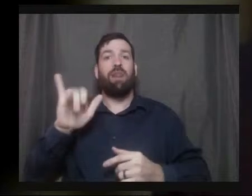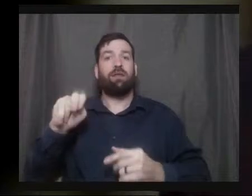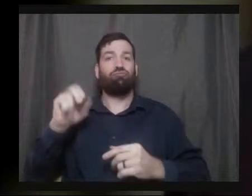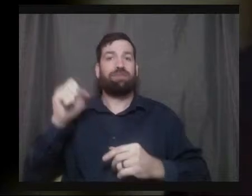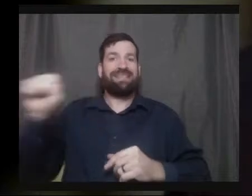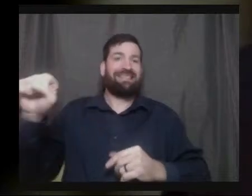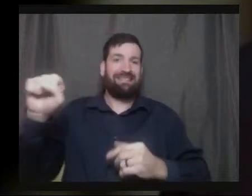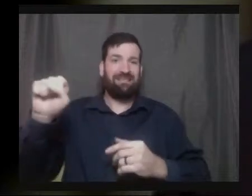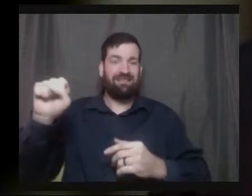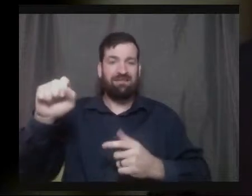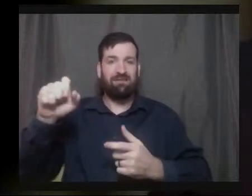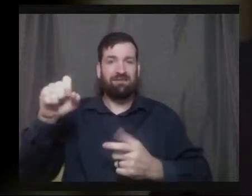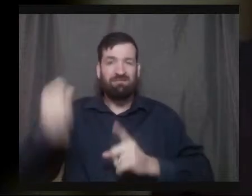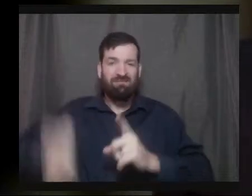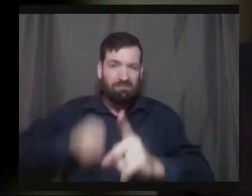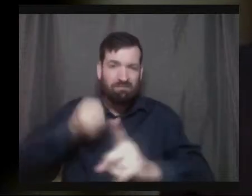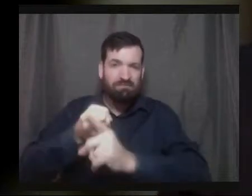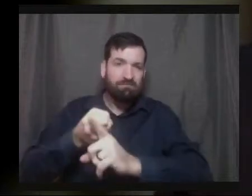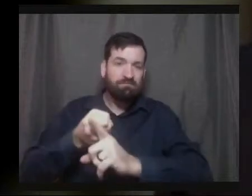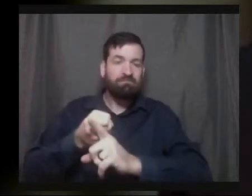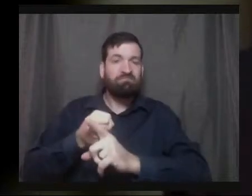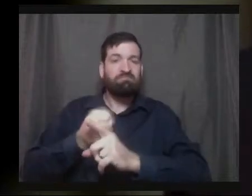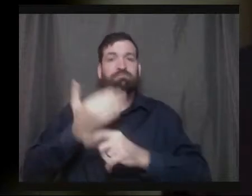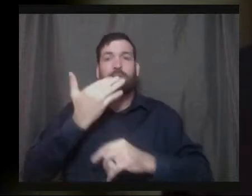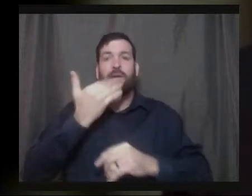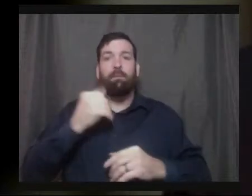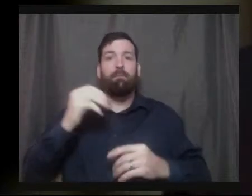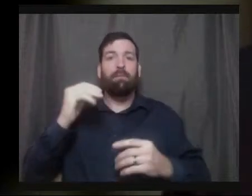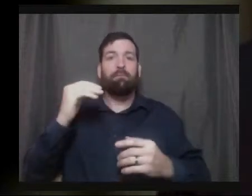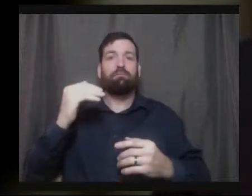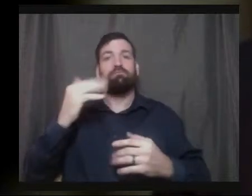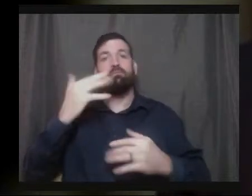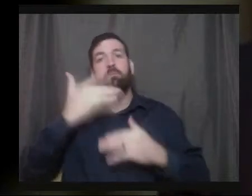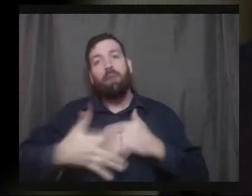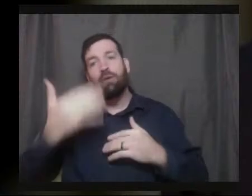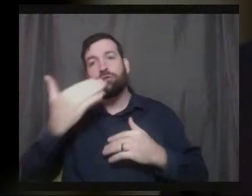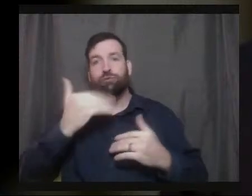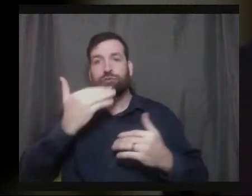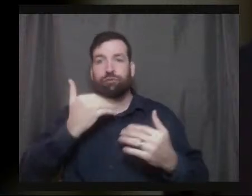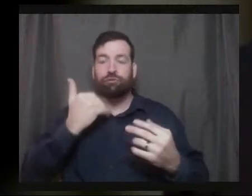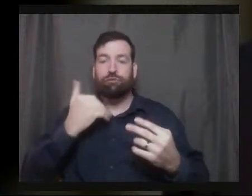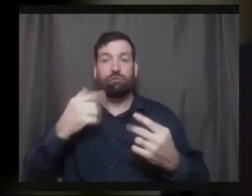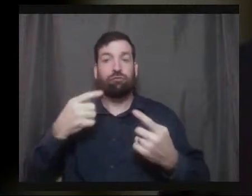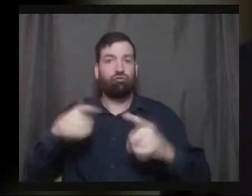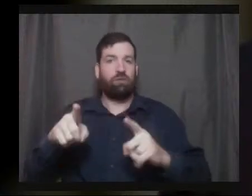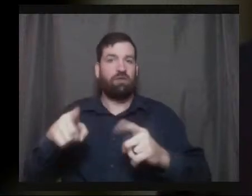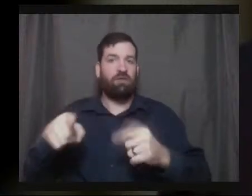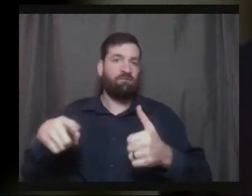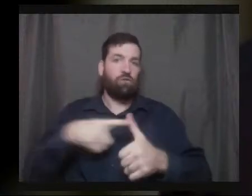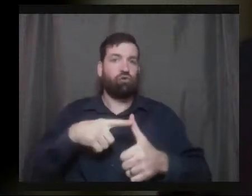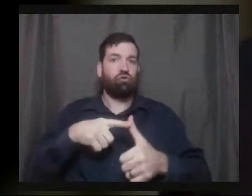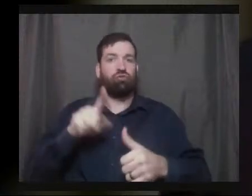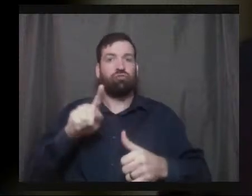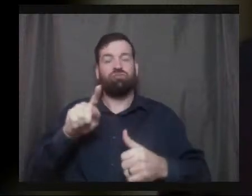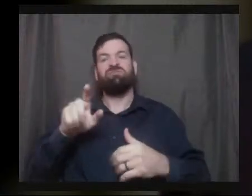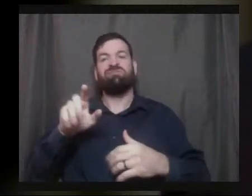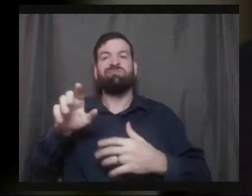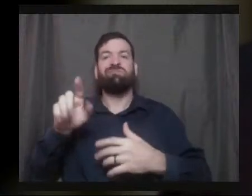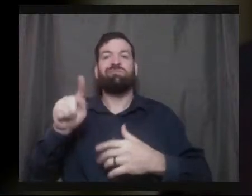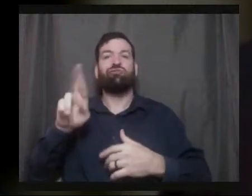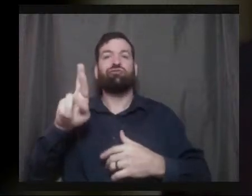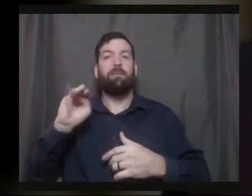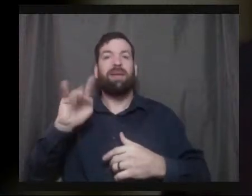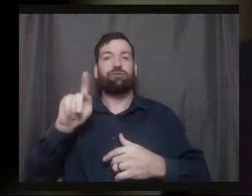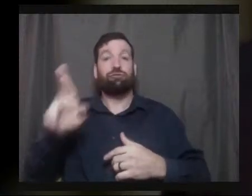effect on maternal blood sugar levels in the first trimester. During that first trimester, it's very important in our world